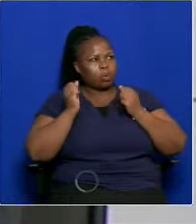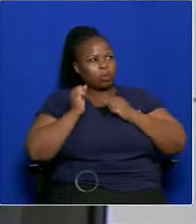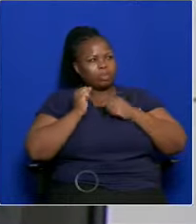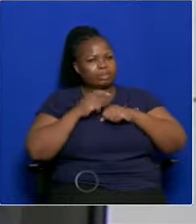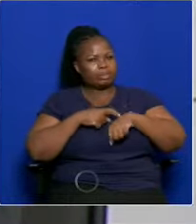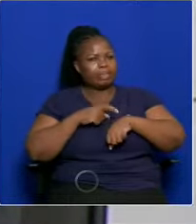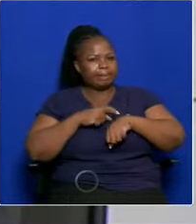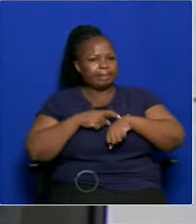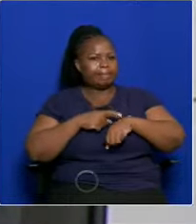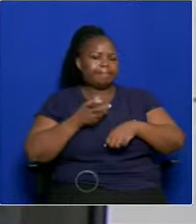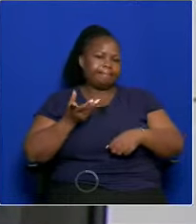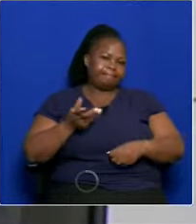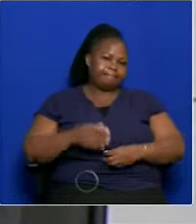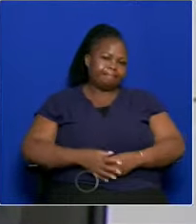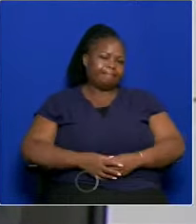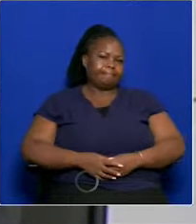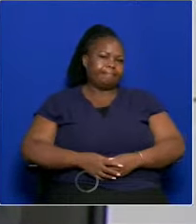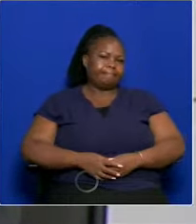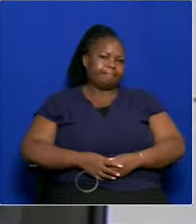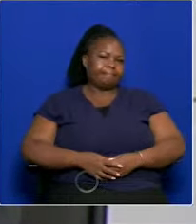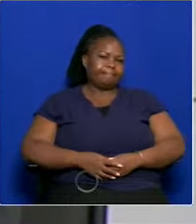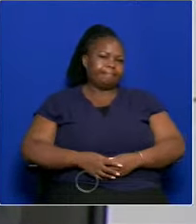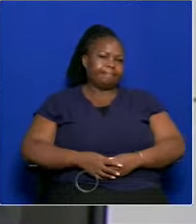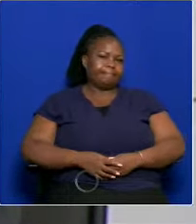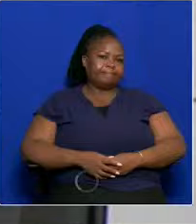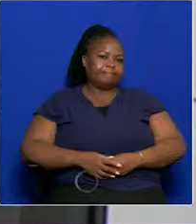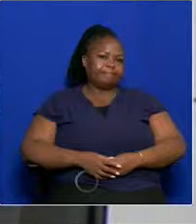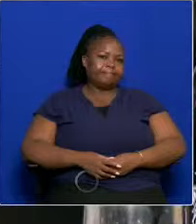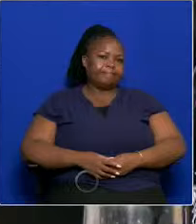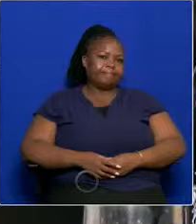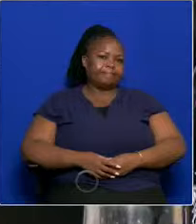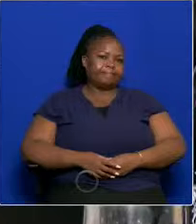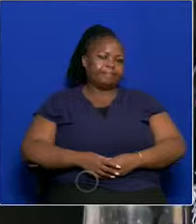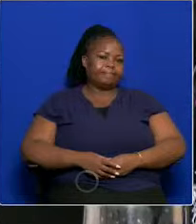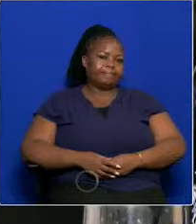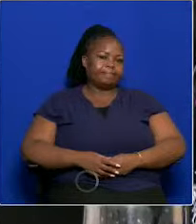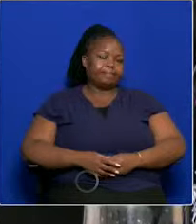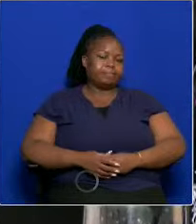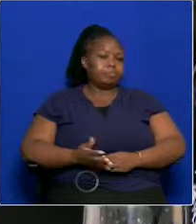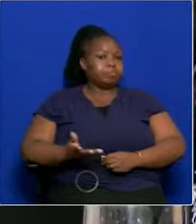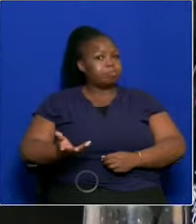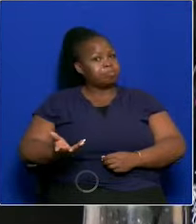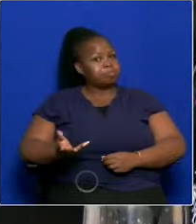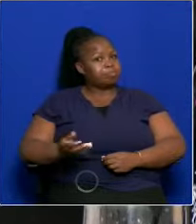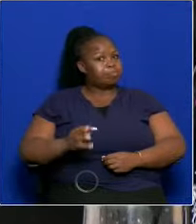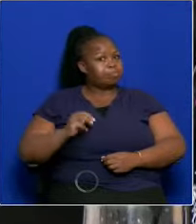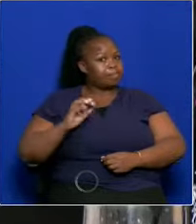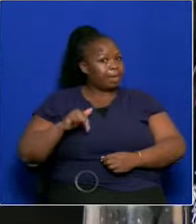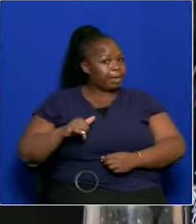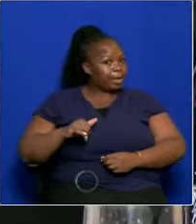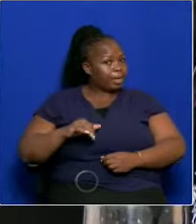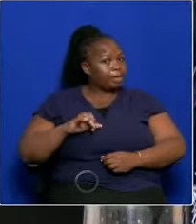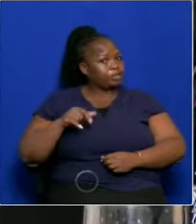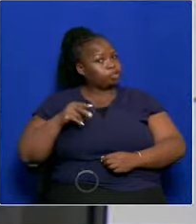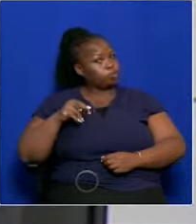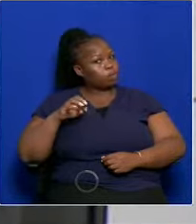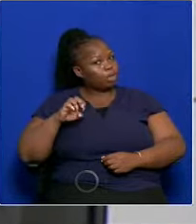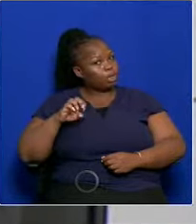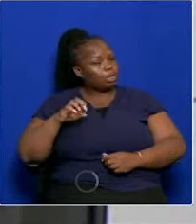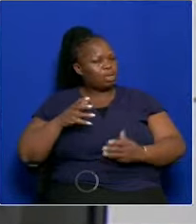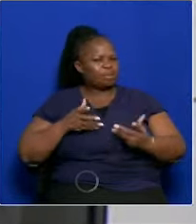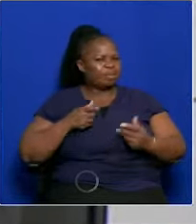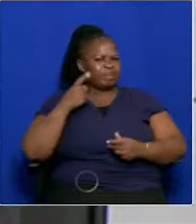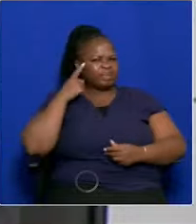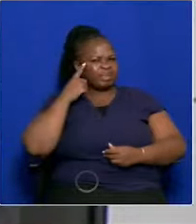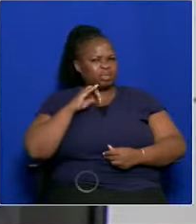May, June? Maybe June, July is somewhere